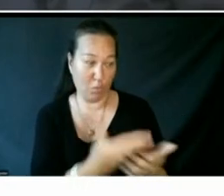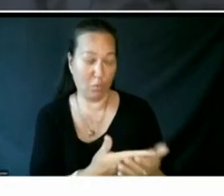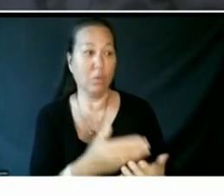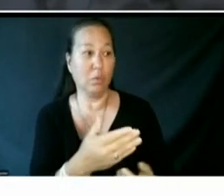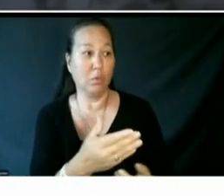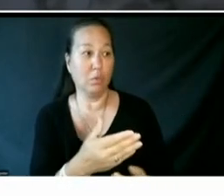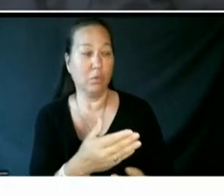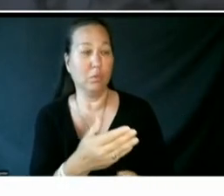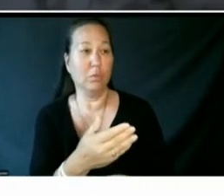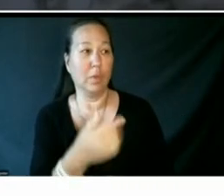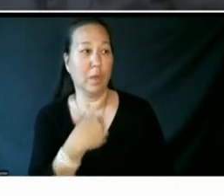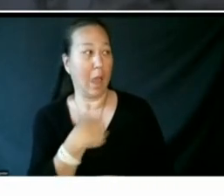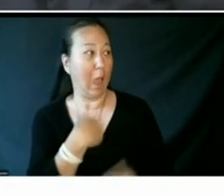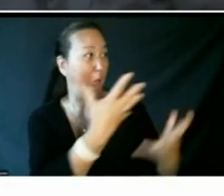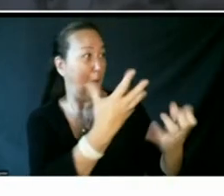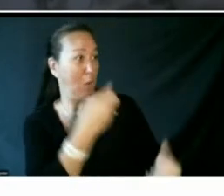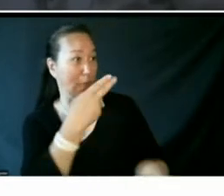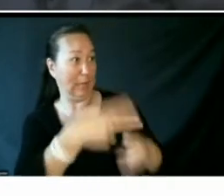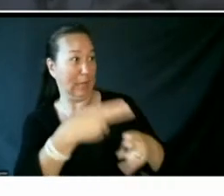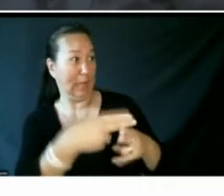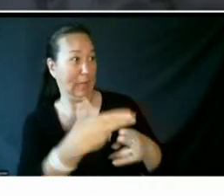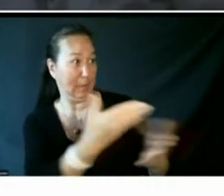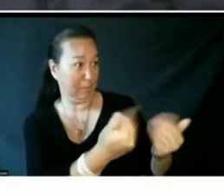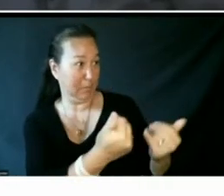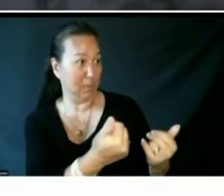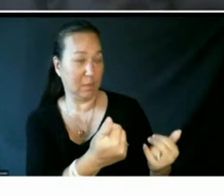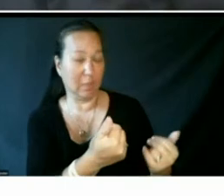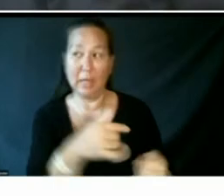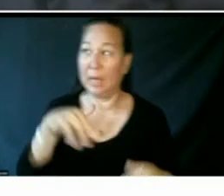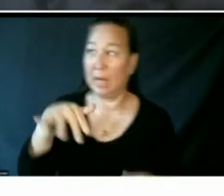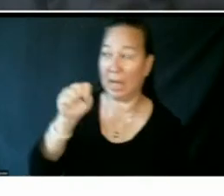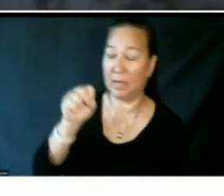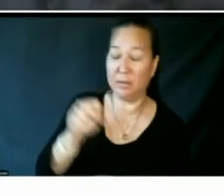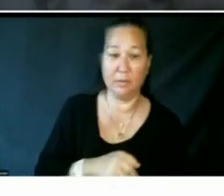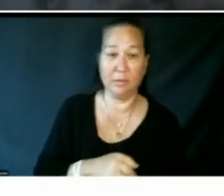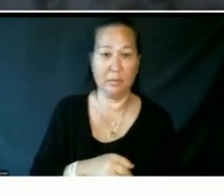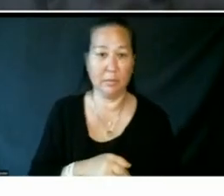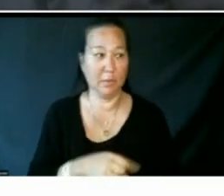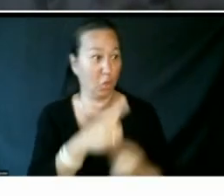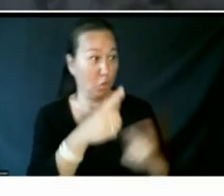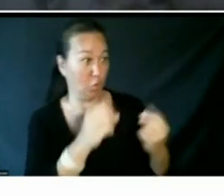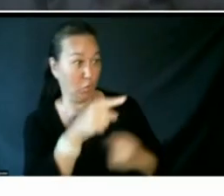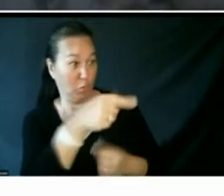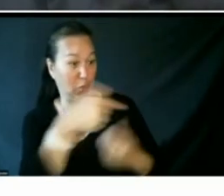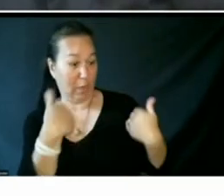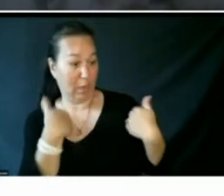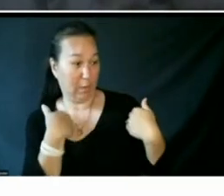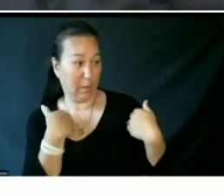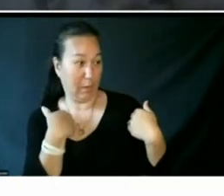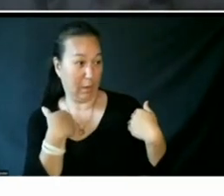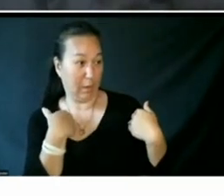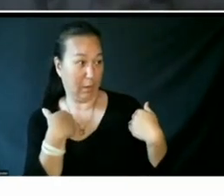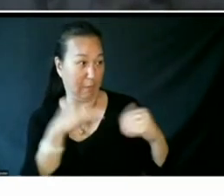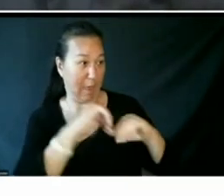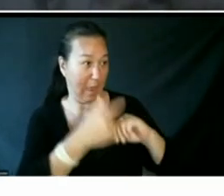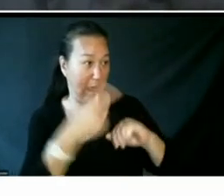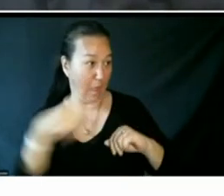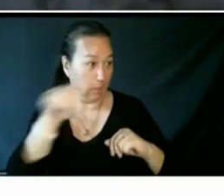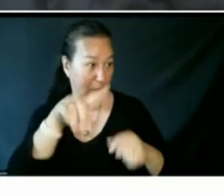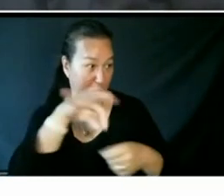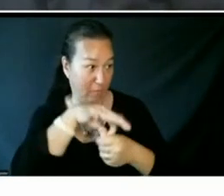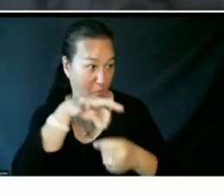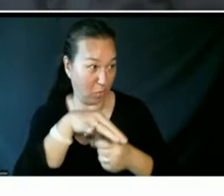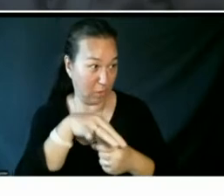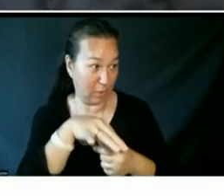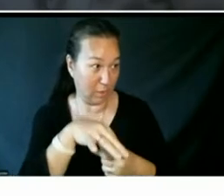said, I want the names. Do you have the names? Yes. Do you have how they voted? We